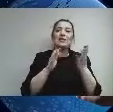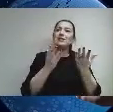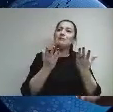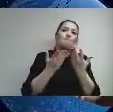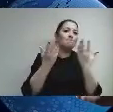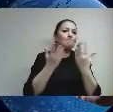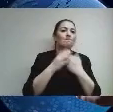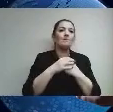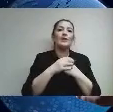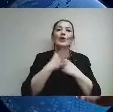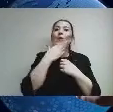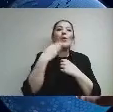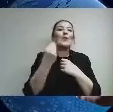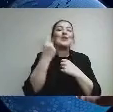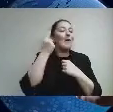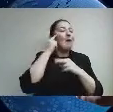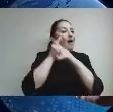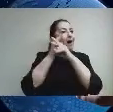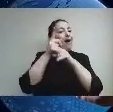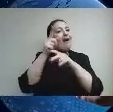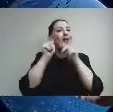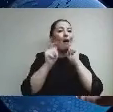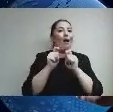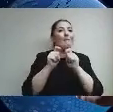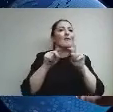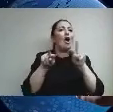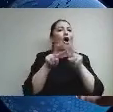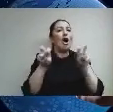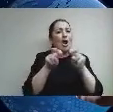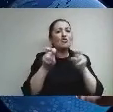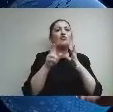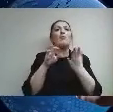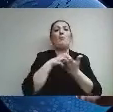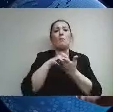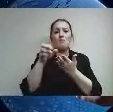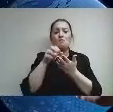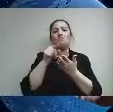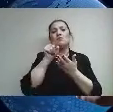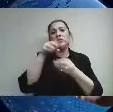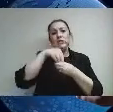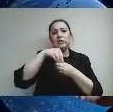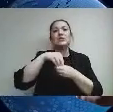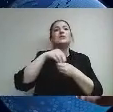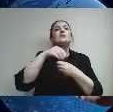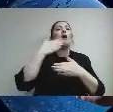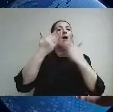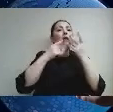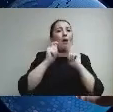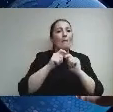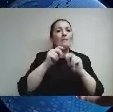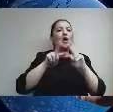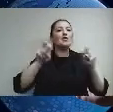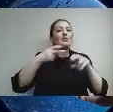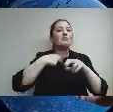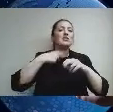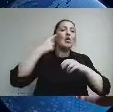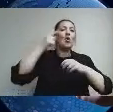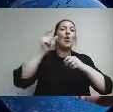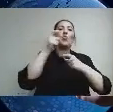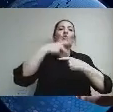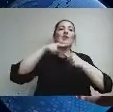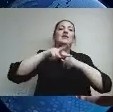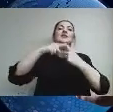what would make a lot of people social entrepreneurs? So you talked about research and you talked about